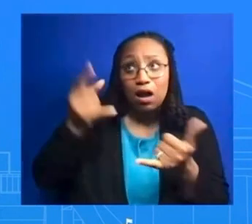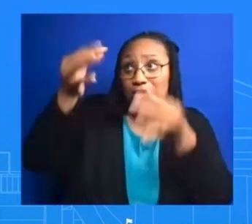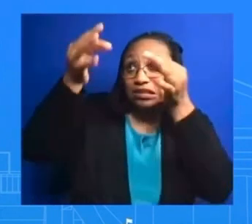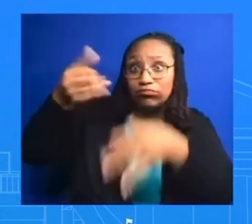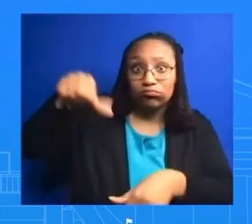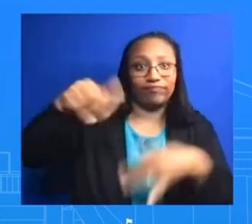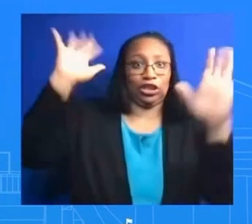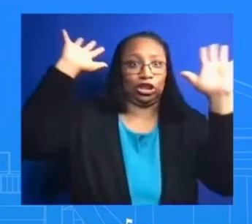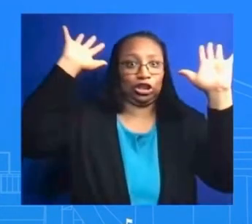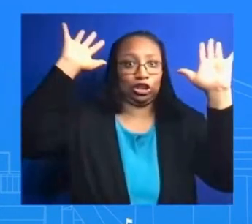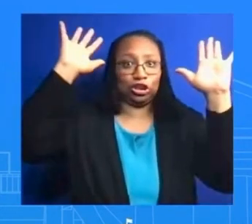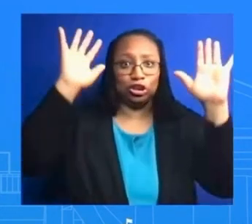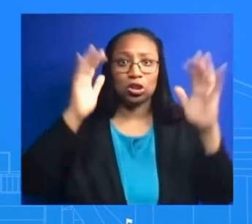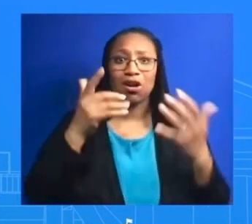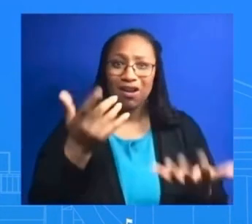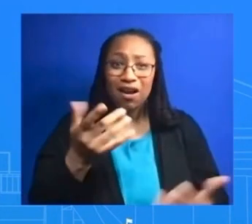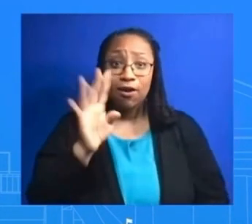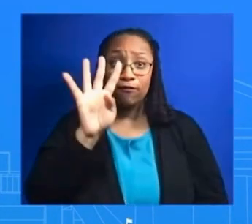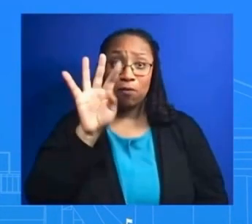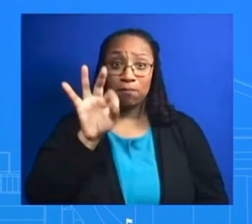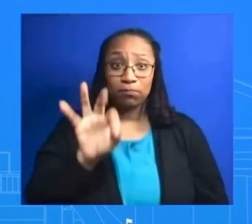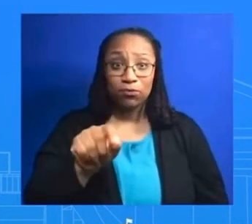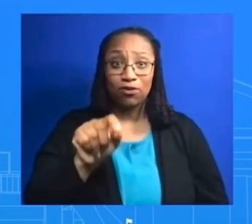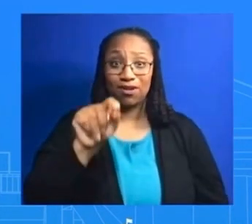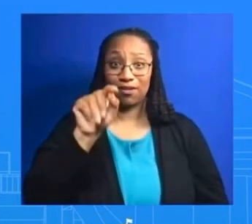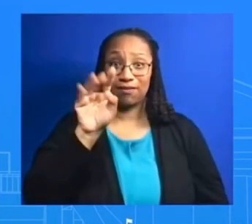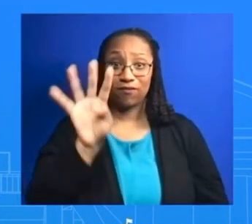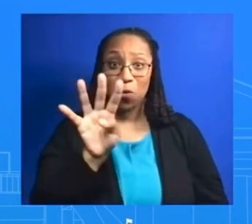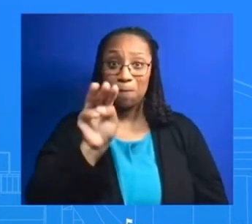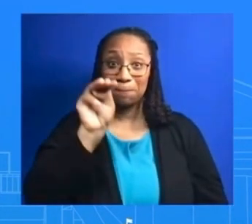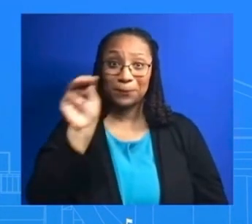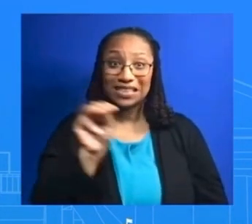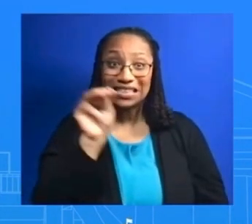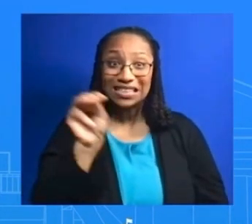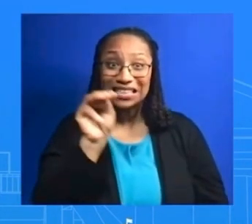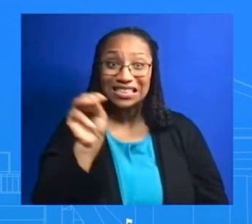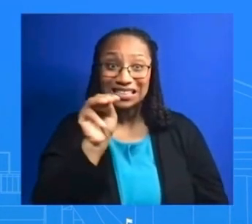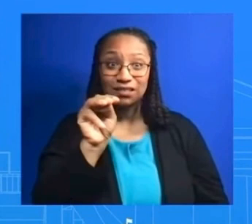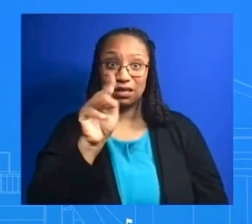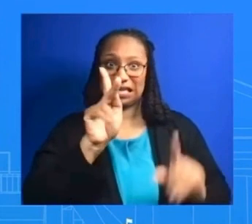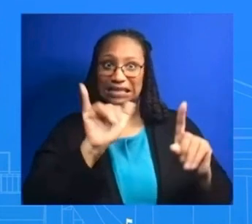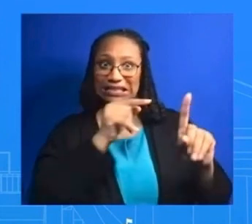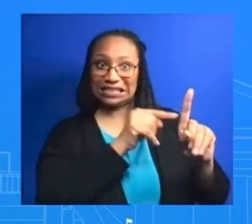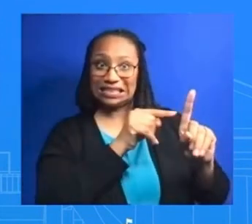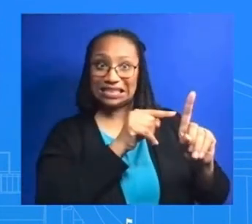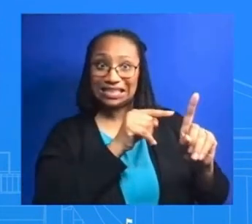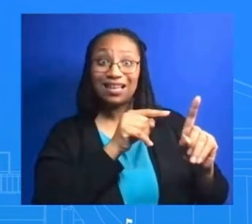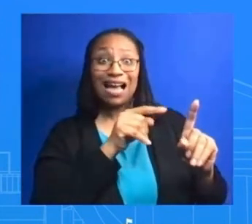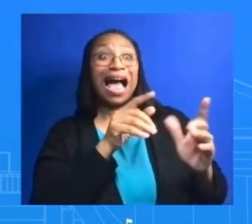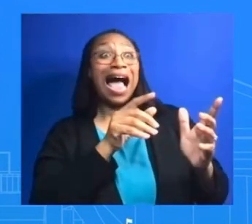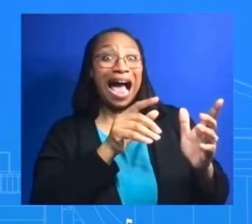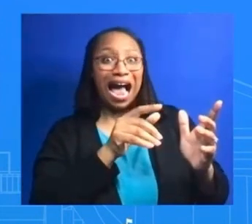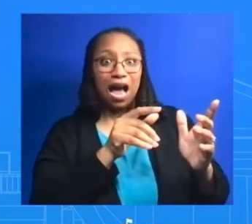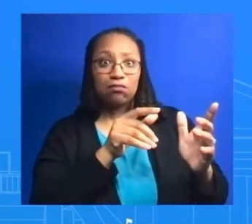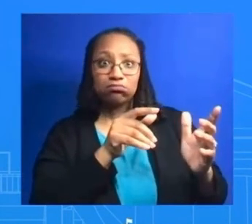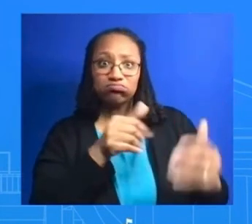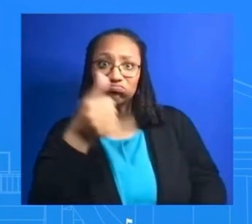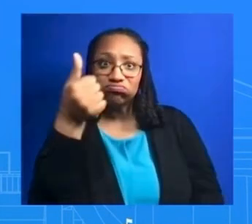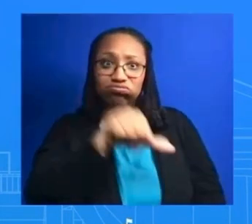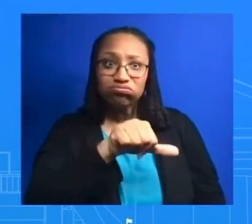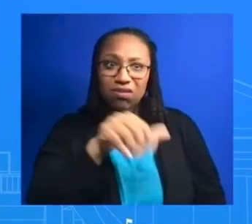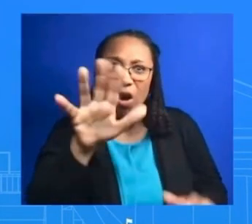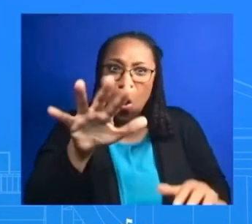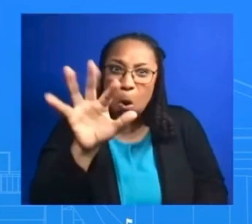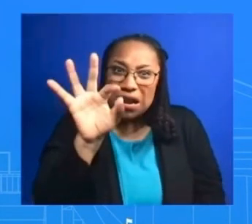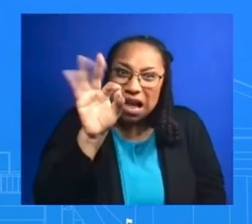eligible borrowers who were turned down today. Representative Marjorie Taylor Greene from Georgia had more than